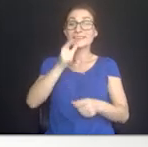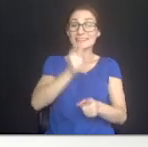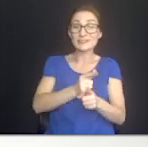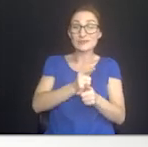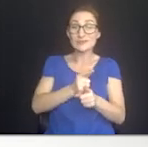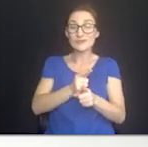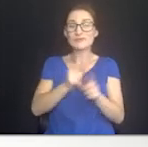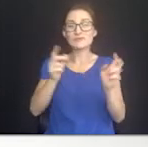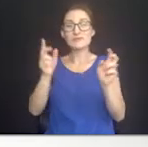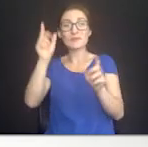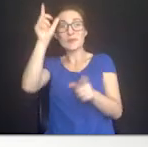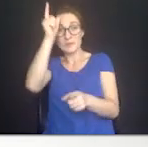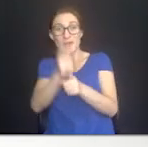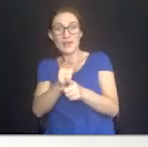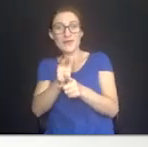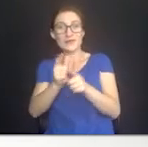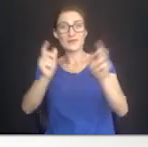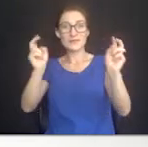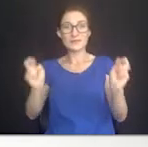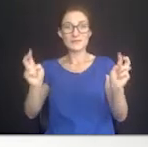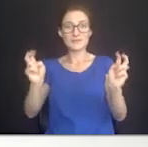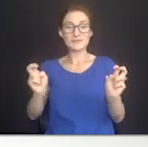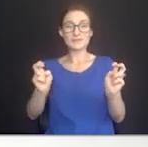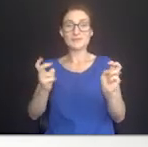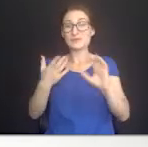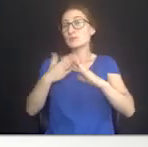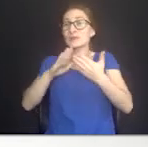a sister and a brother